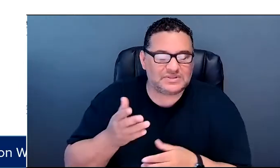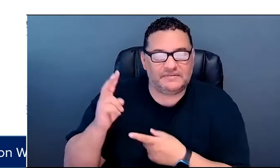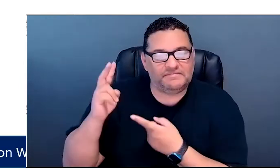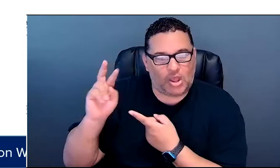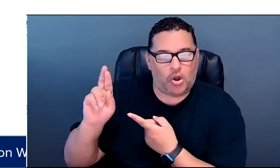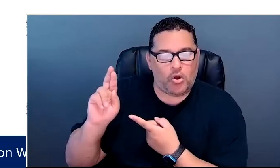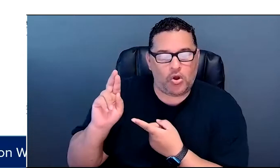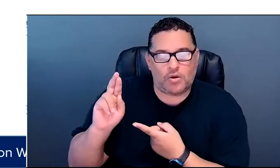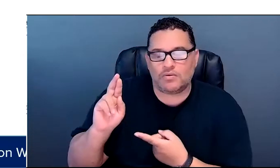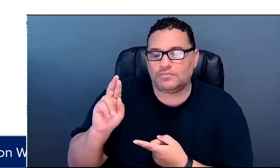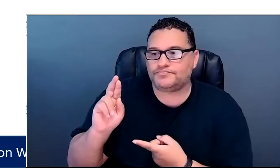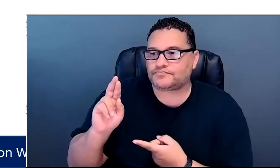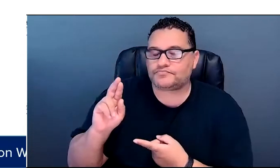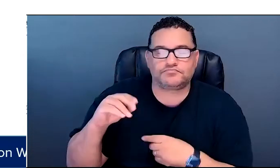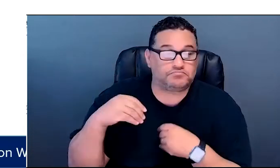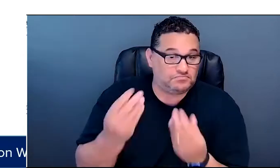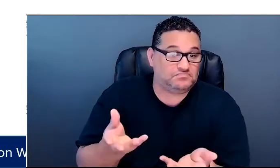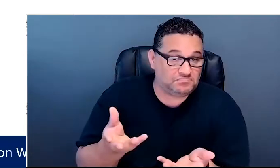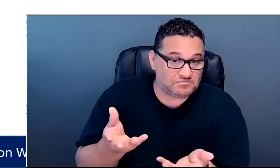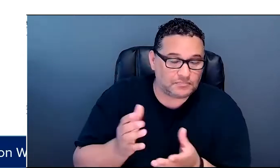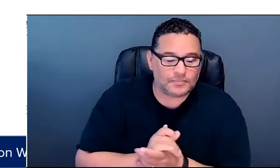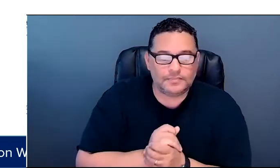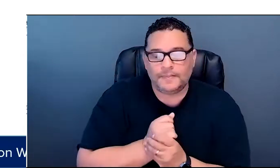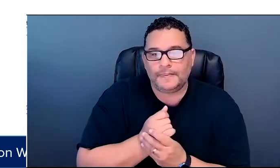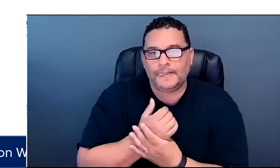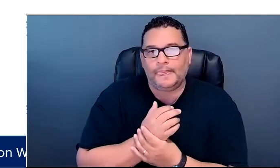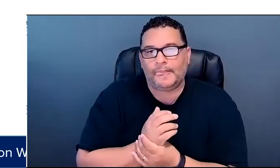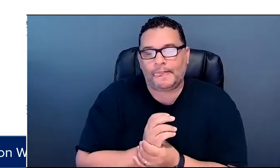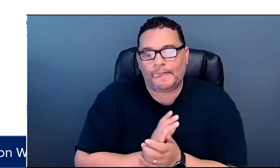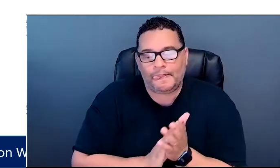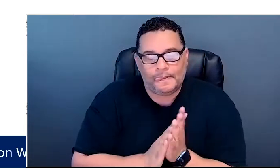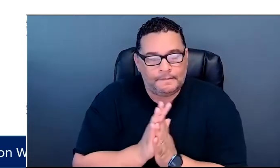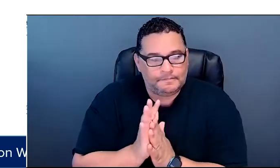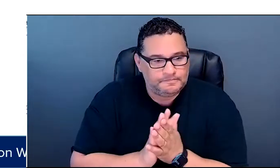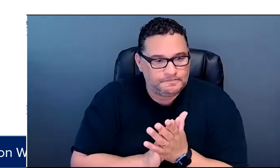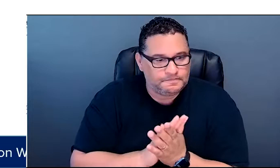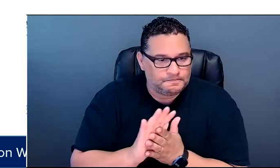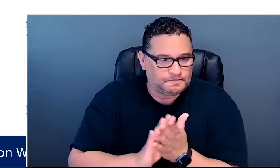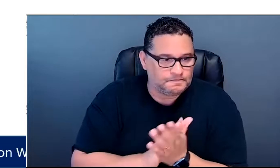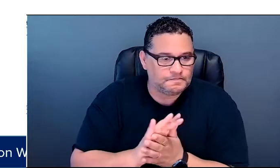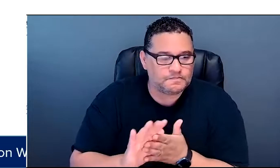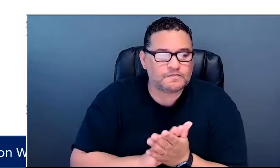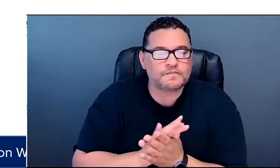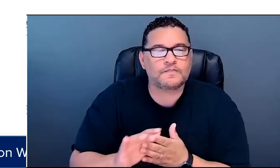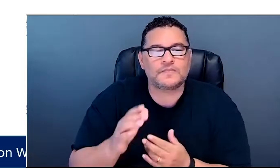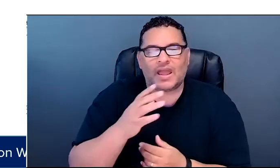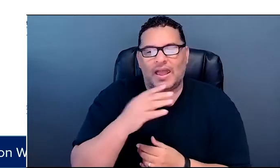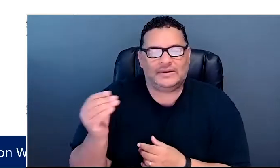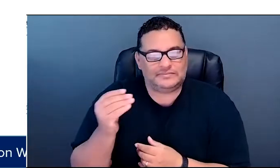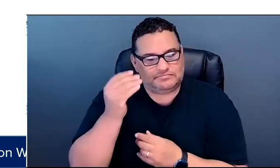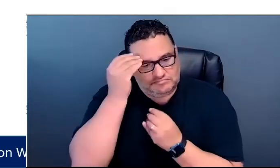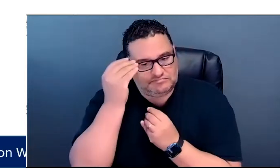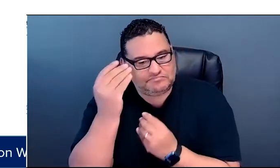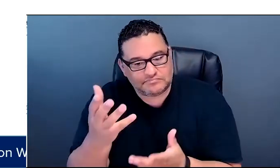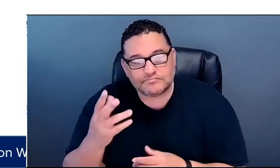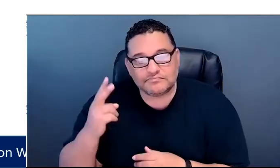vocational rehabilitation provides. And just a caveat to that,